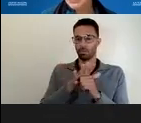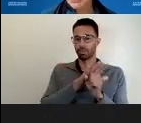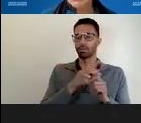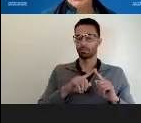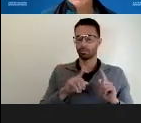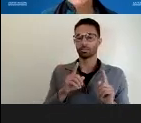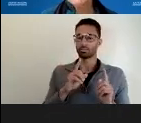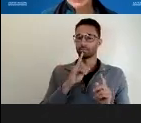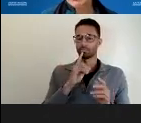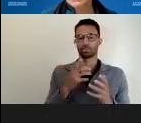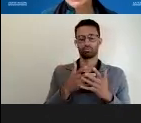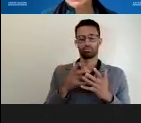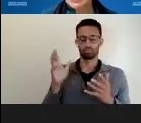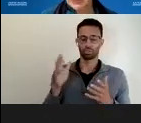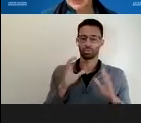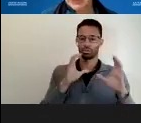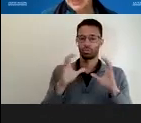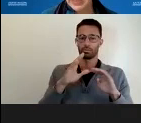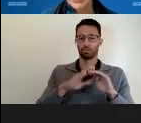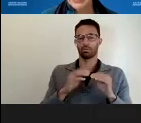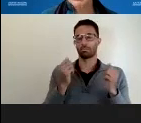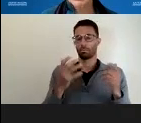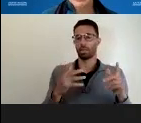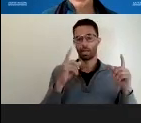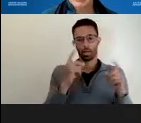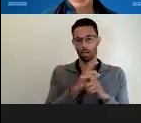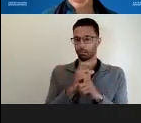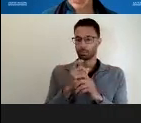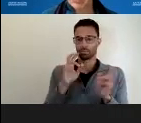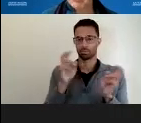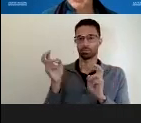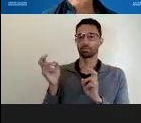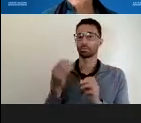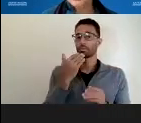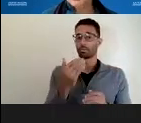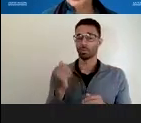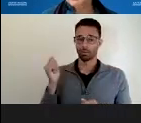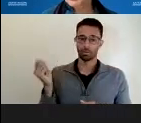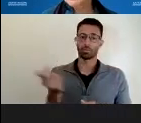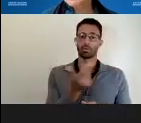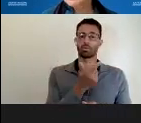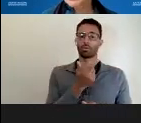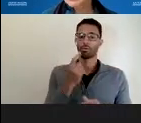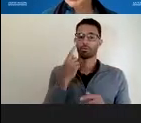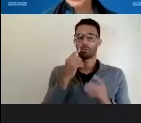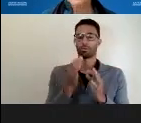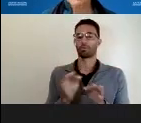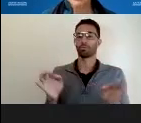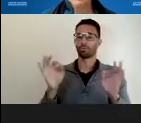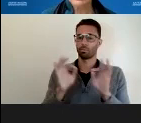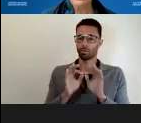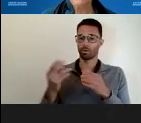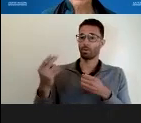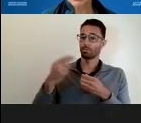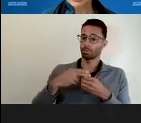conversation on a number of complex topics, and I really want to thank you all for your important